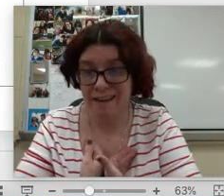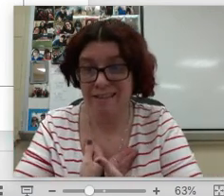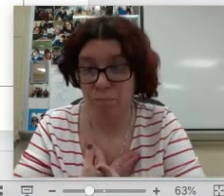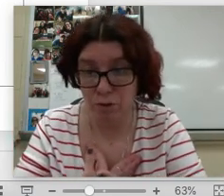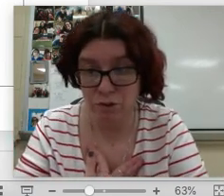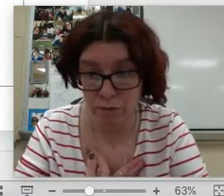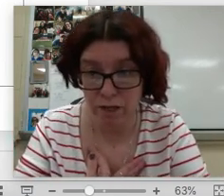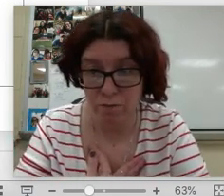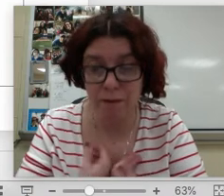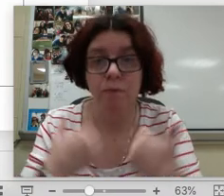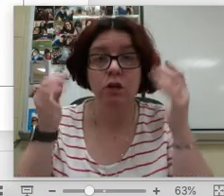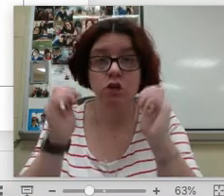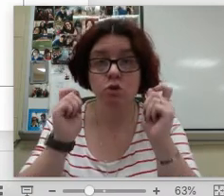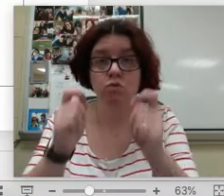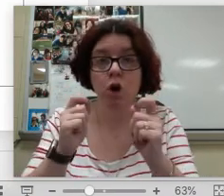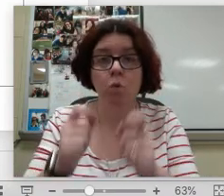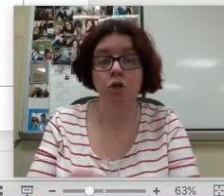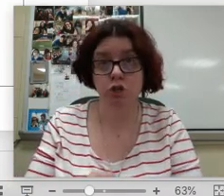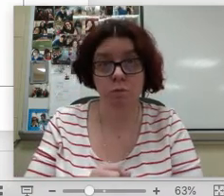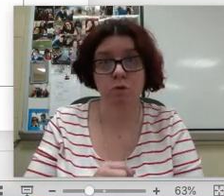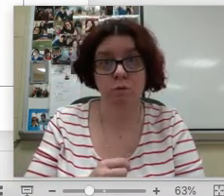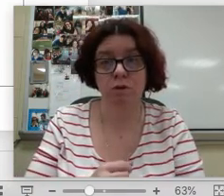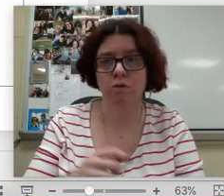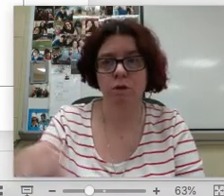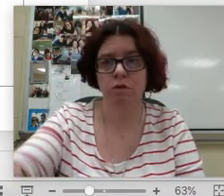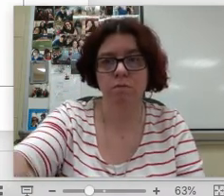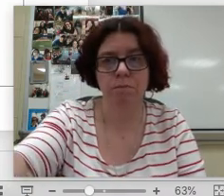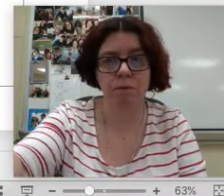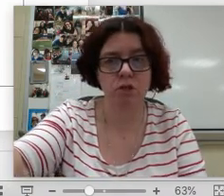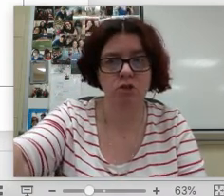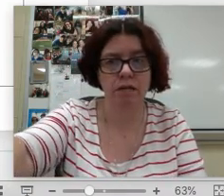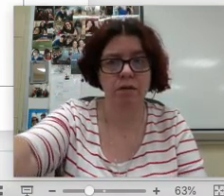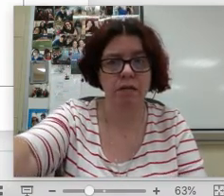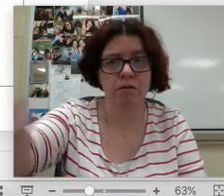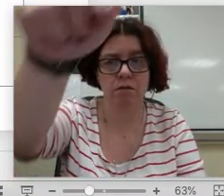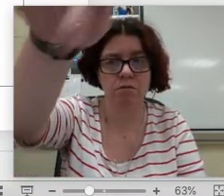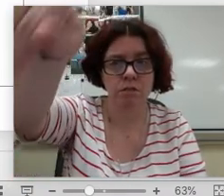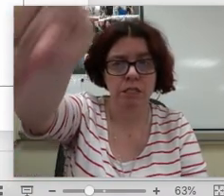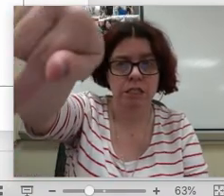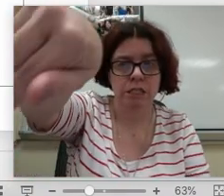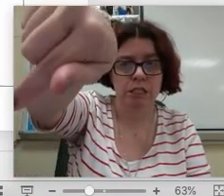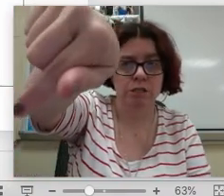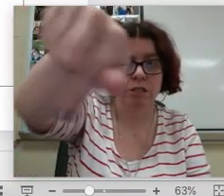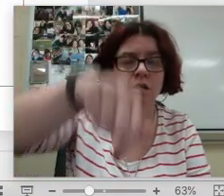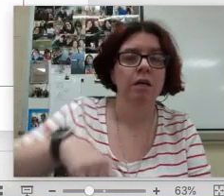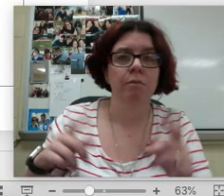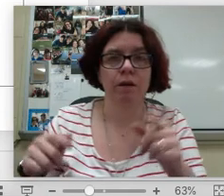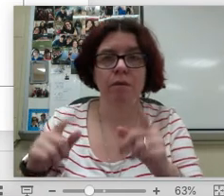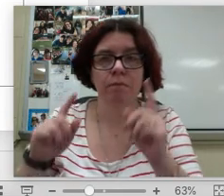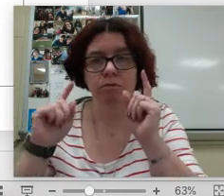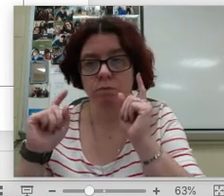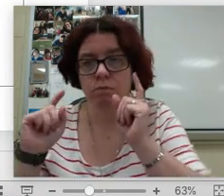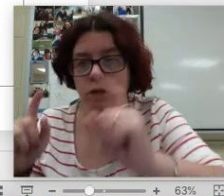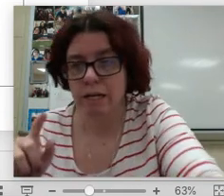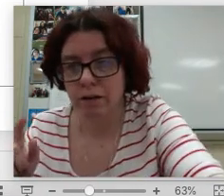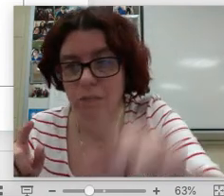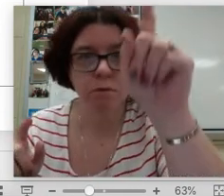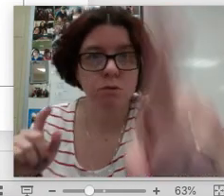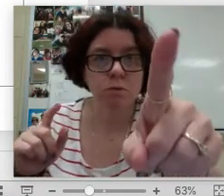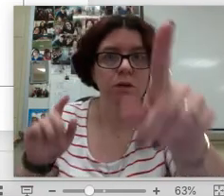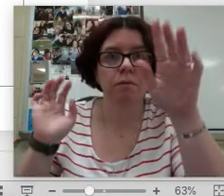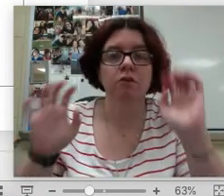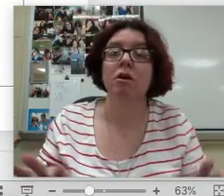me as the person reading your paper that you know what you're supposed to be doing. It's weird because my picture's down here, down there, but I'm like looking